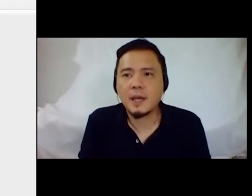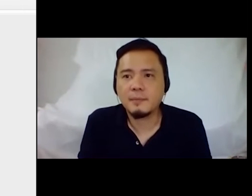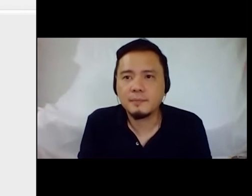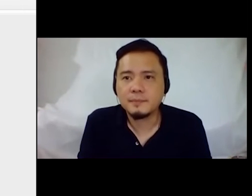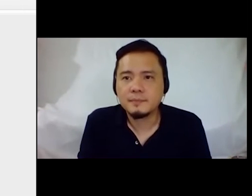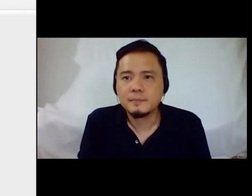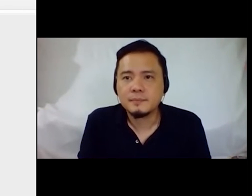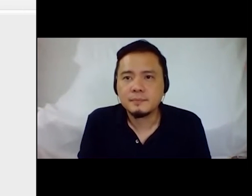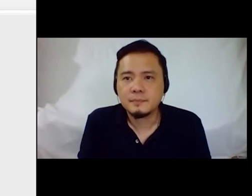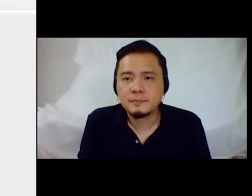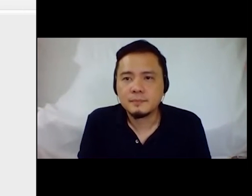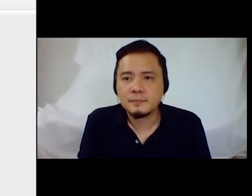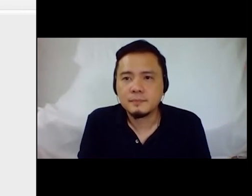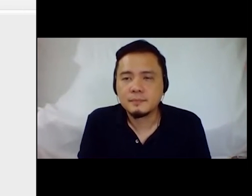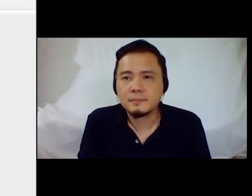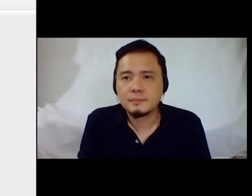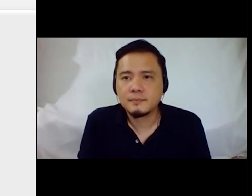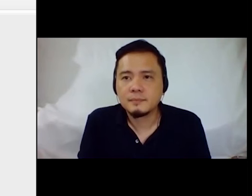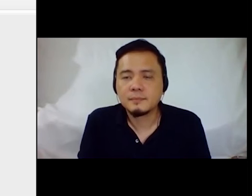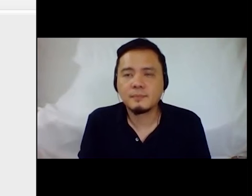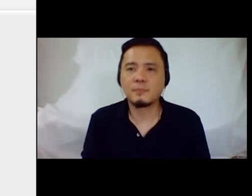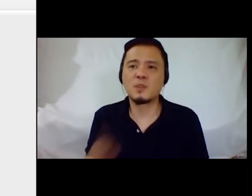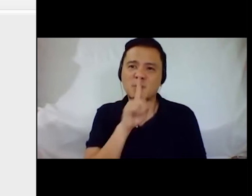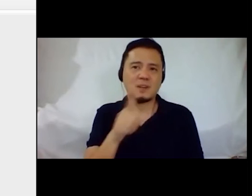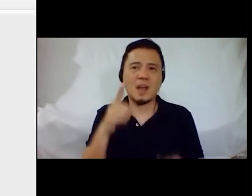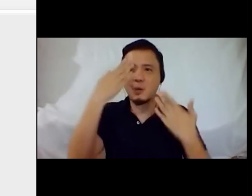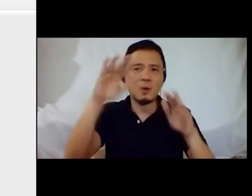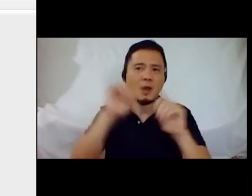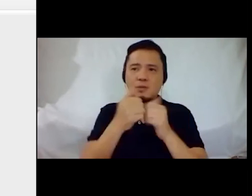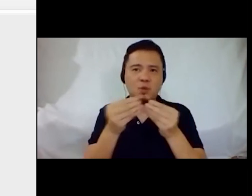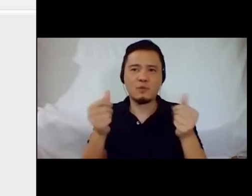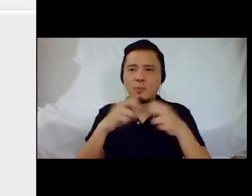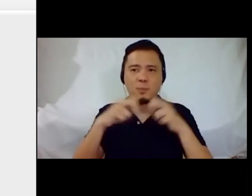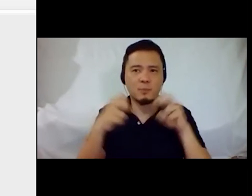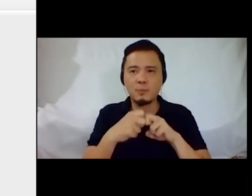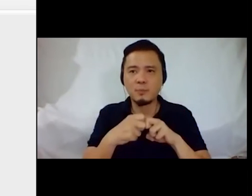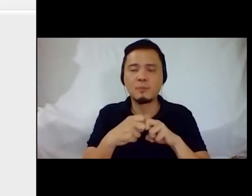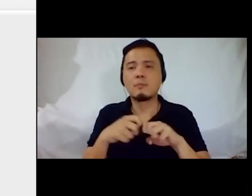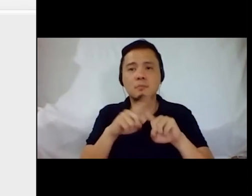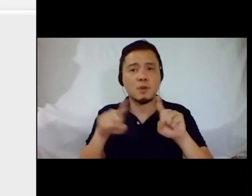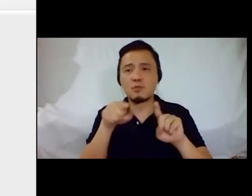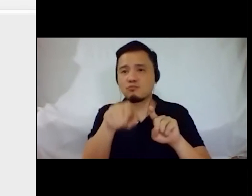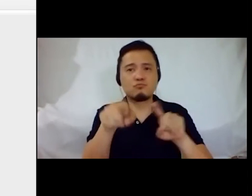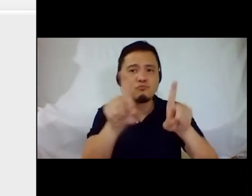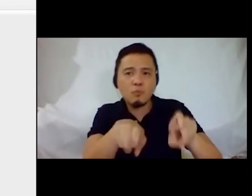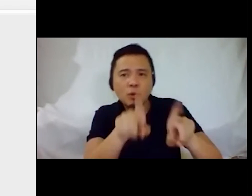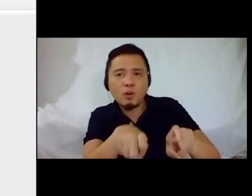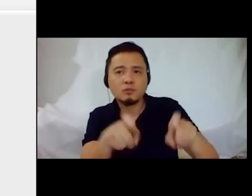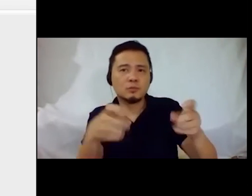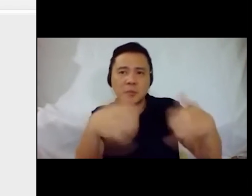So Yeah. I don't know how to solve that problem, but you can try it and